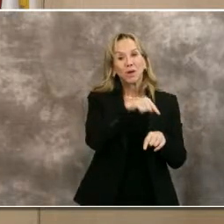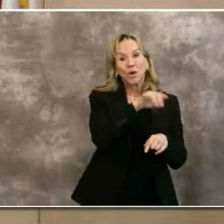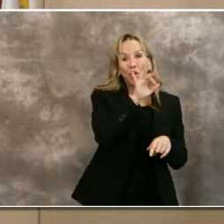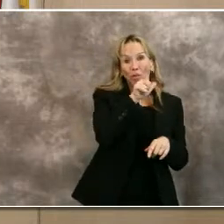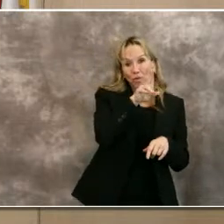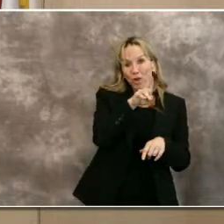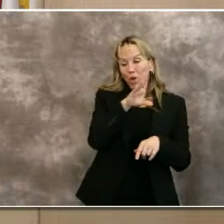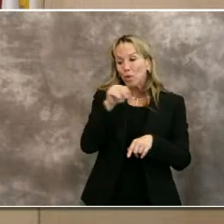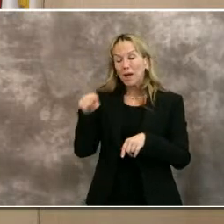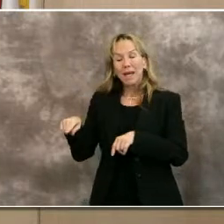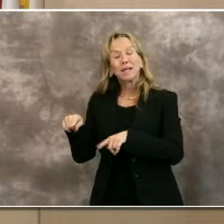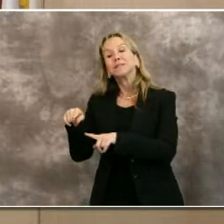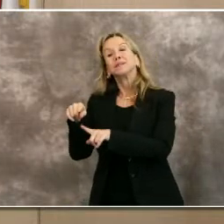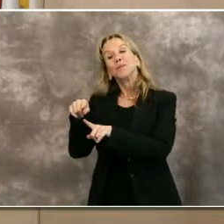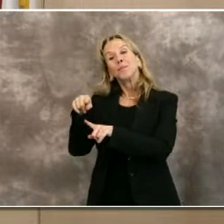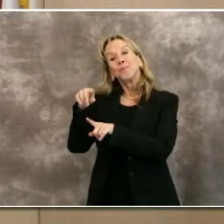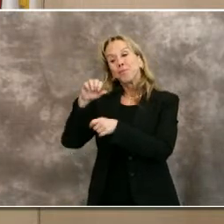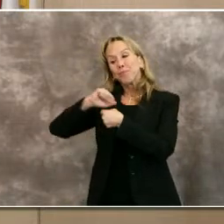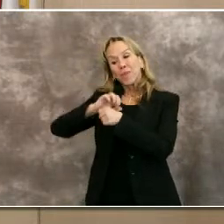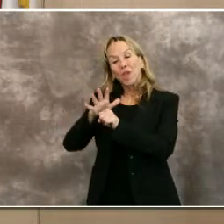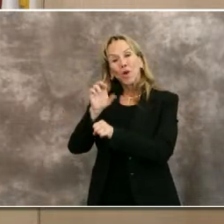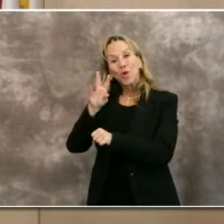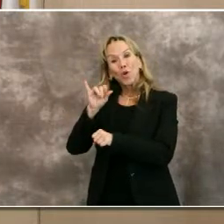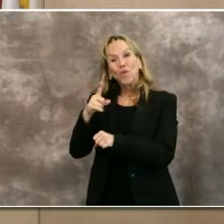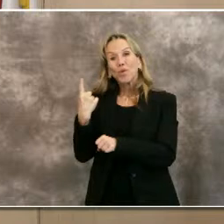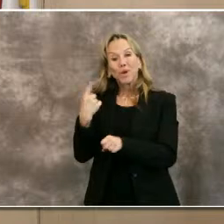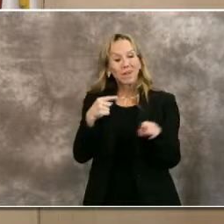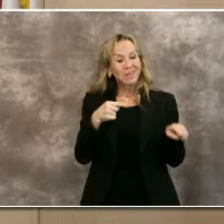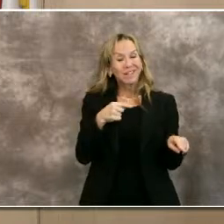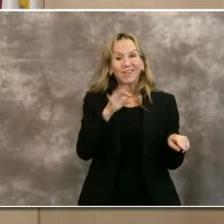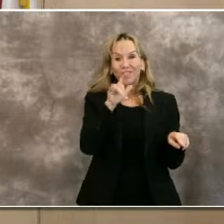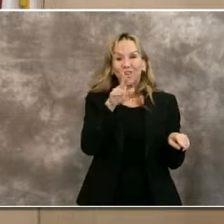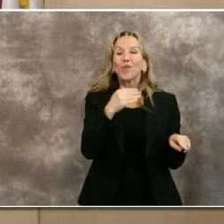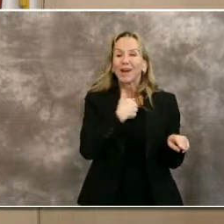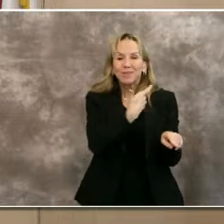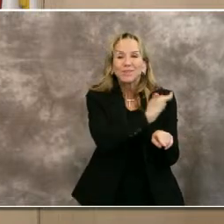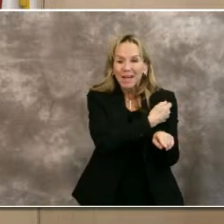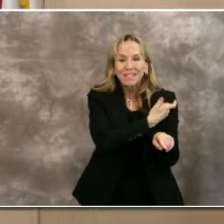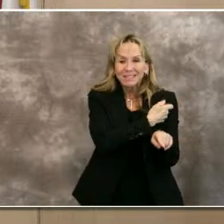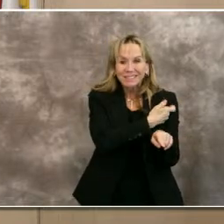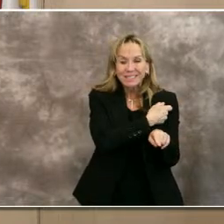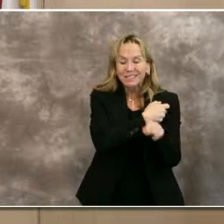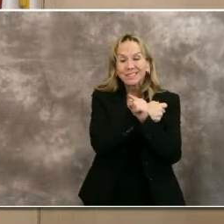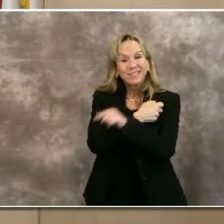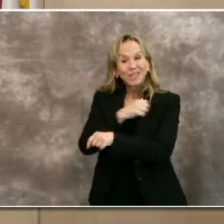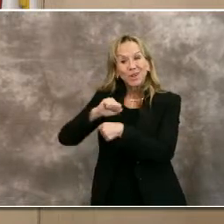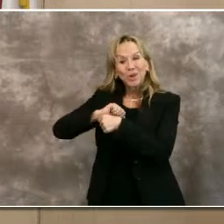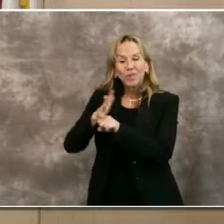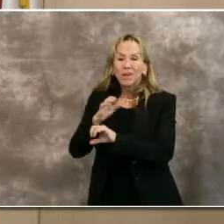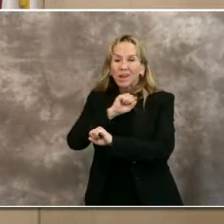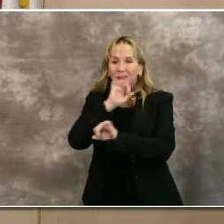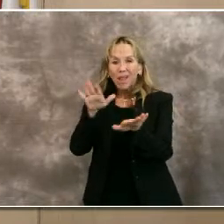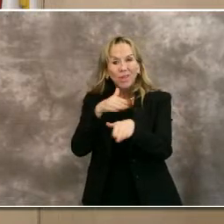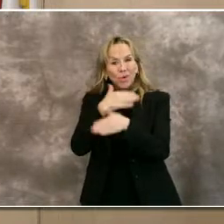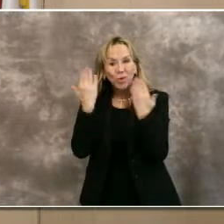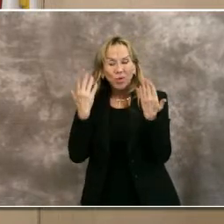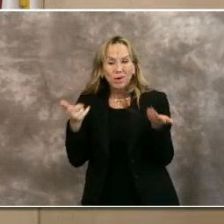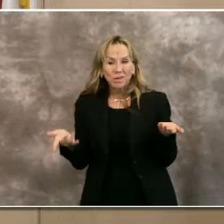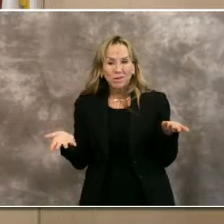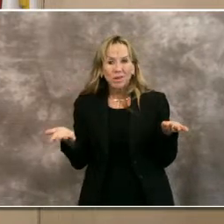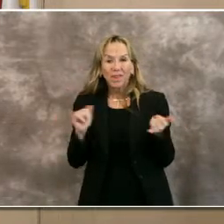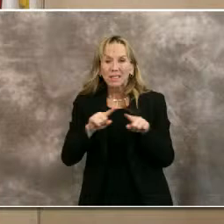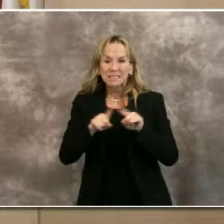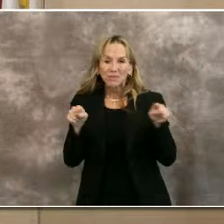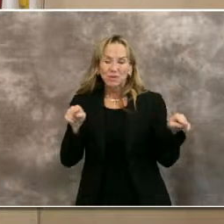that we have vaccines for the flu, but we do not, as of yet, have vaccines or a vaccine for